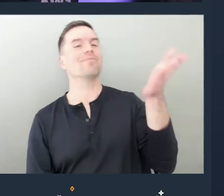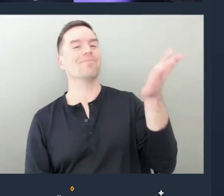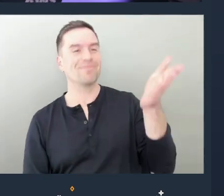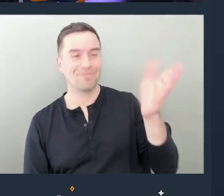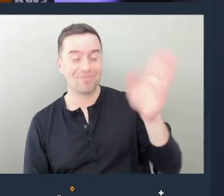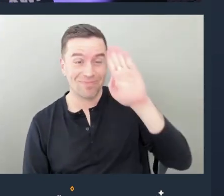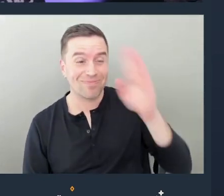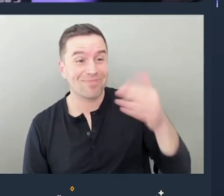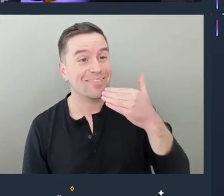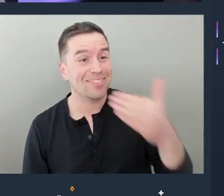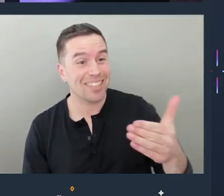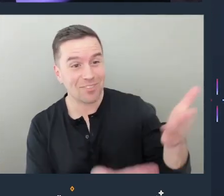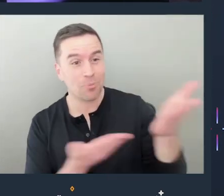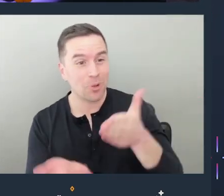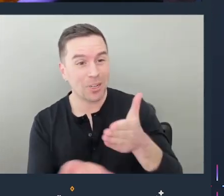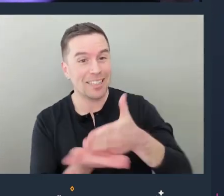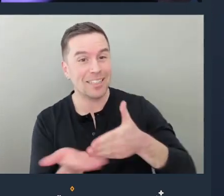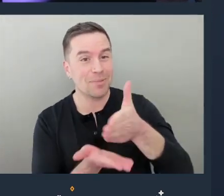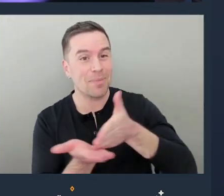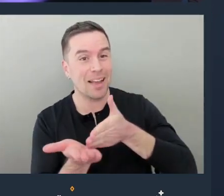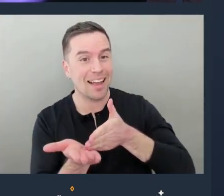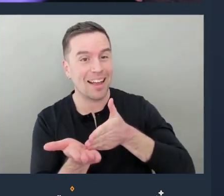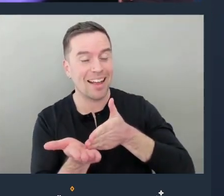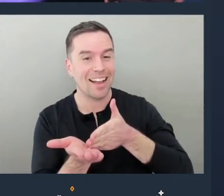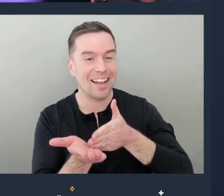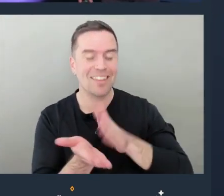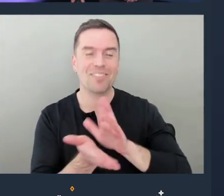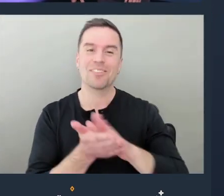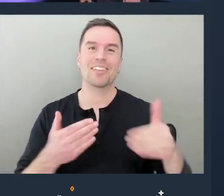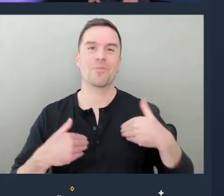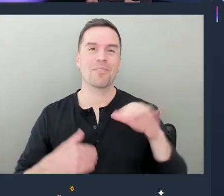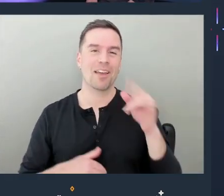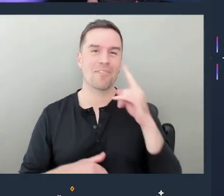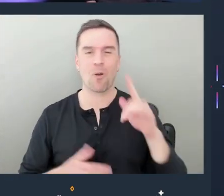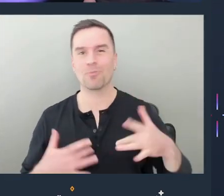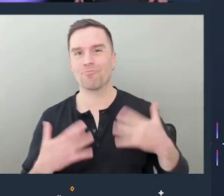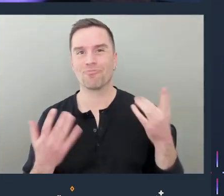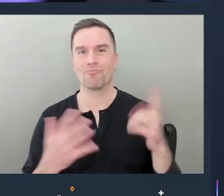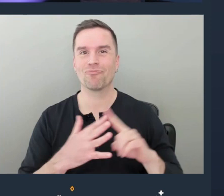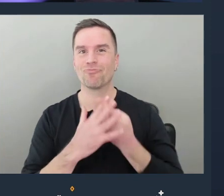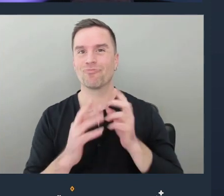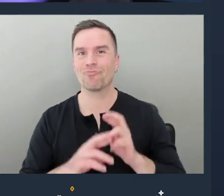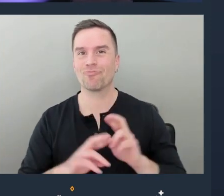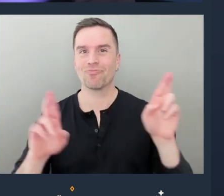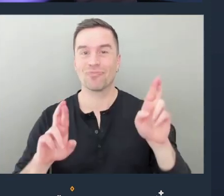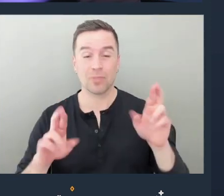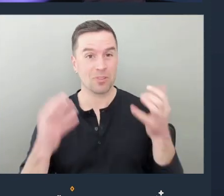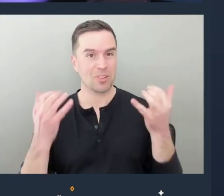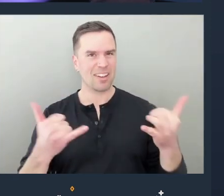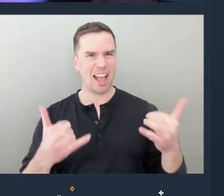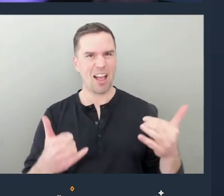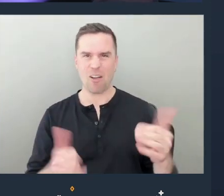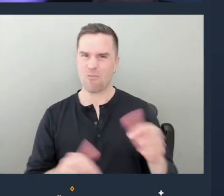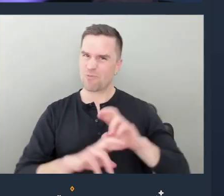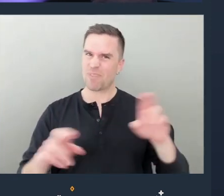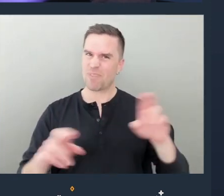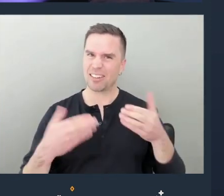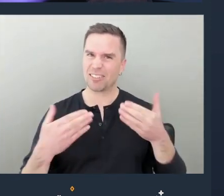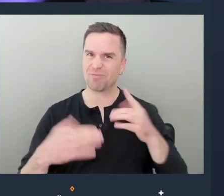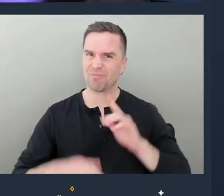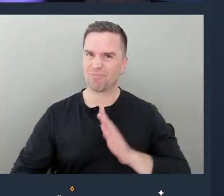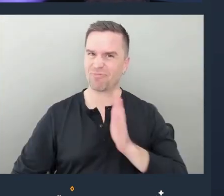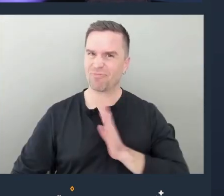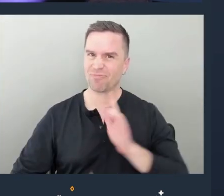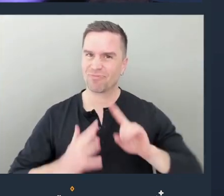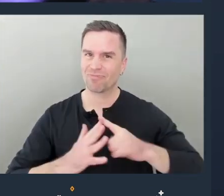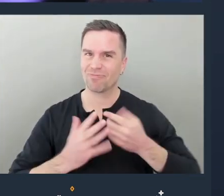It's great to get that, to get this all kicked off. Thanks, Buckets. Well, now we can really officially get started. Thanks for joining us